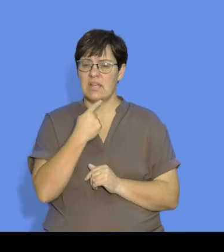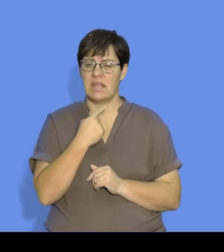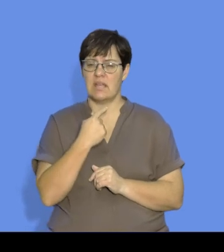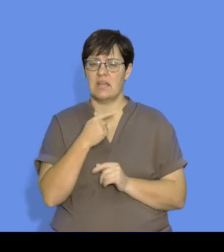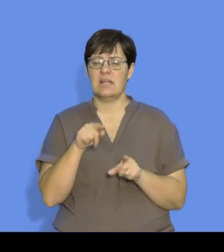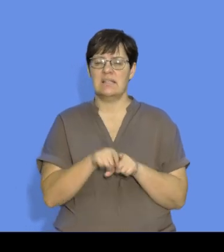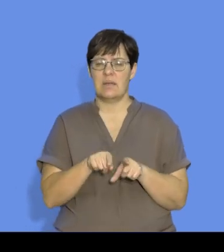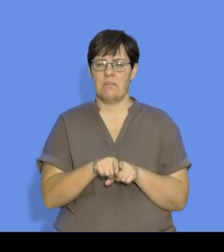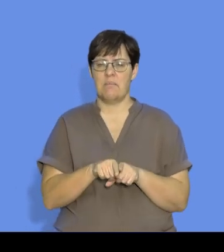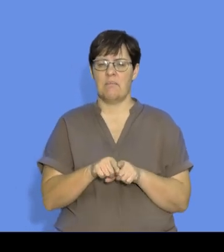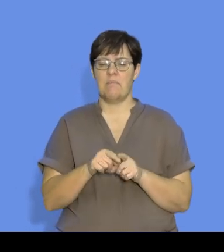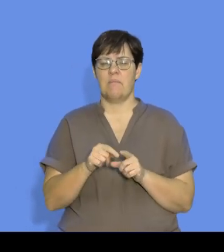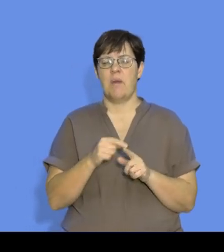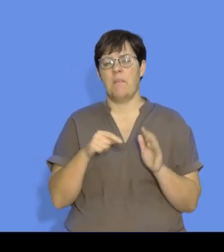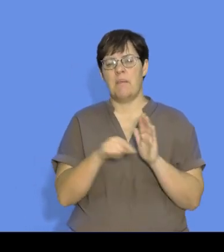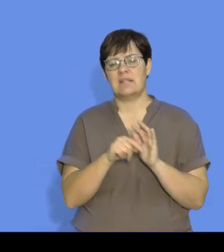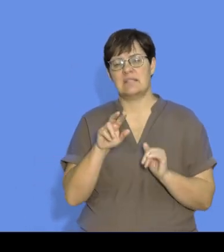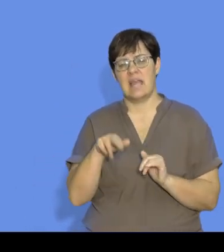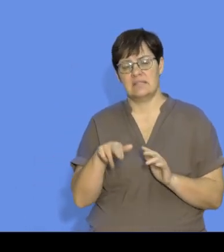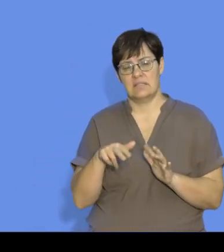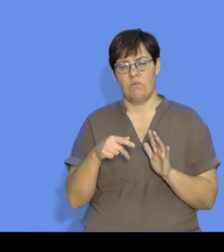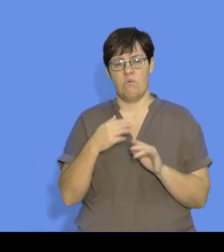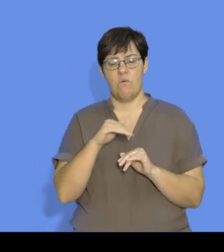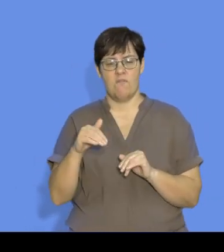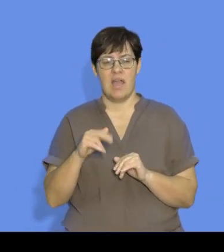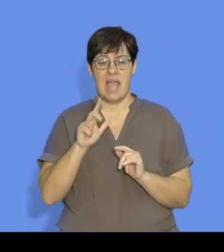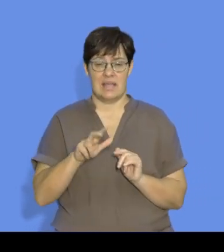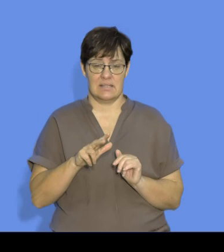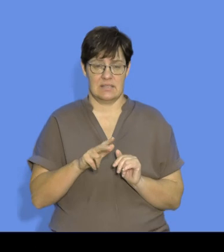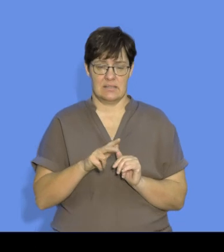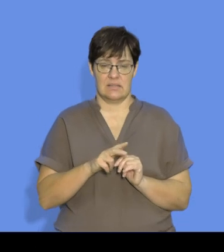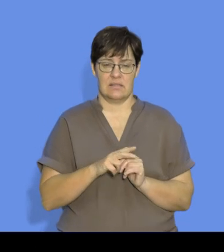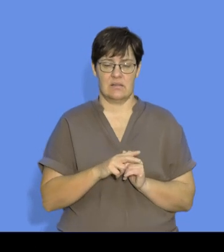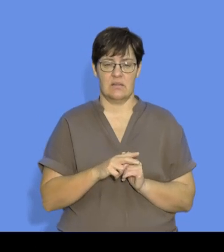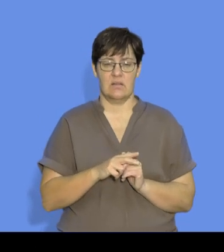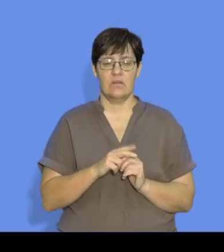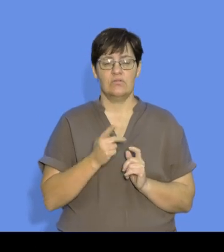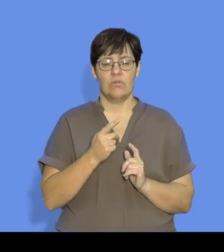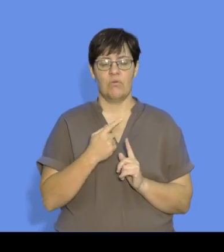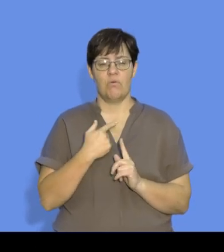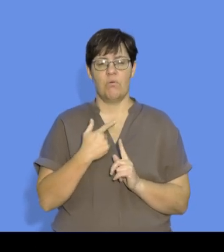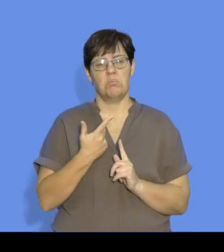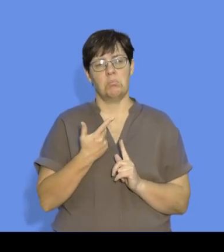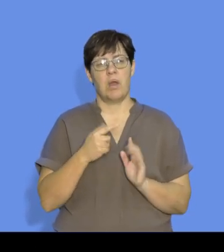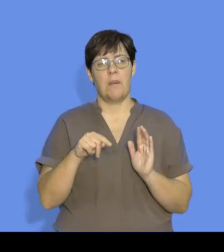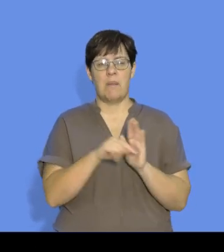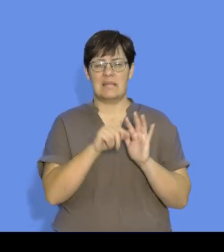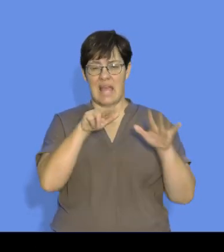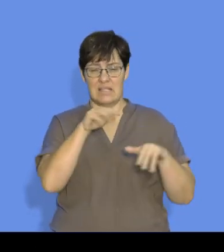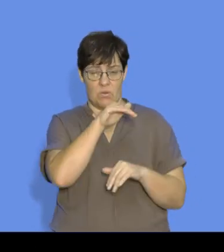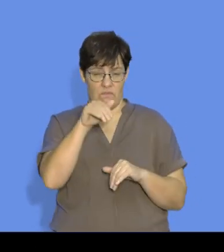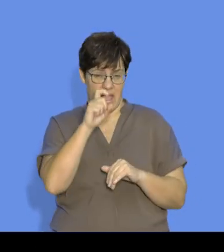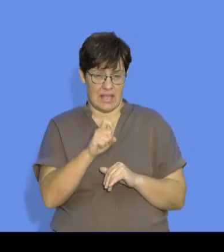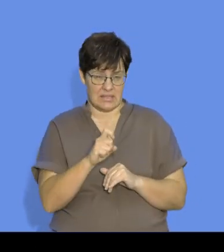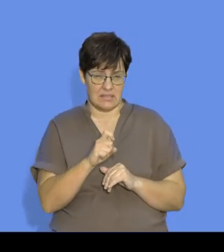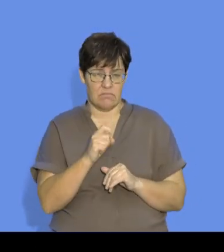said this was the same as minus 18 over x, right? And provided that it's minus 18